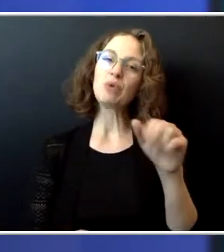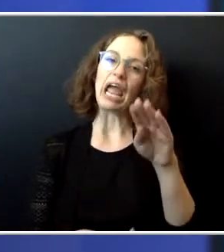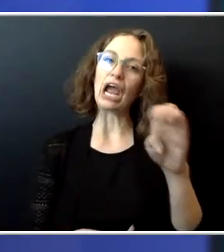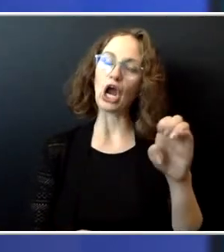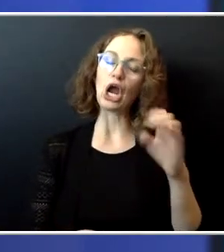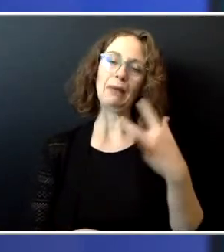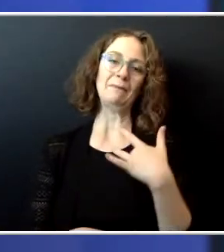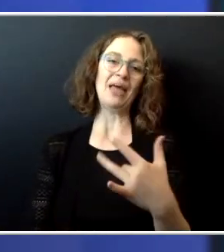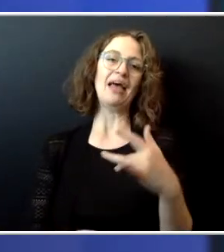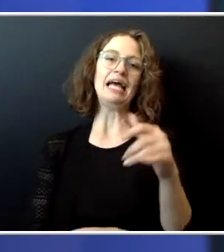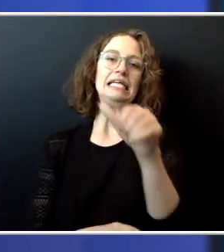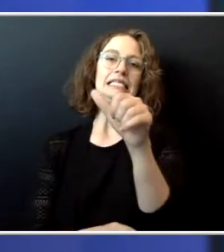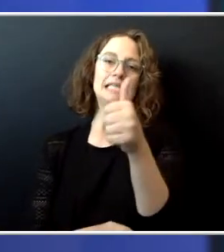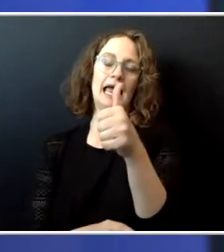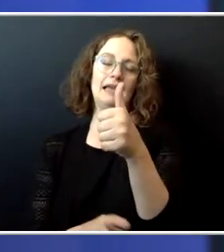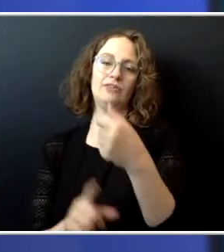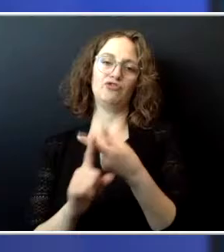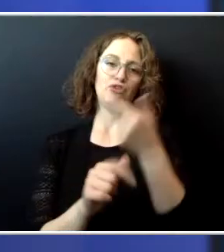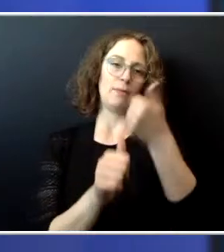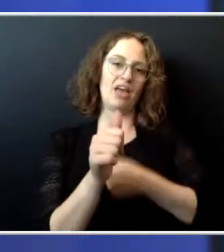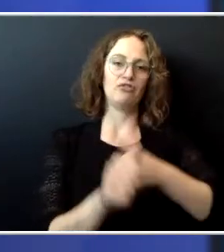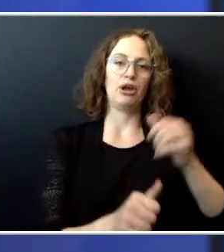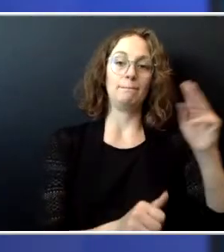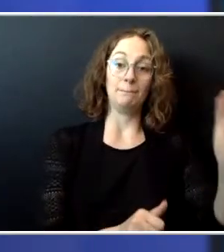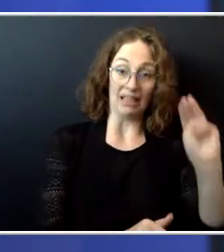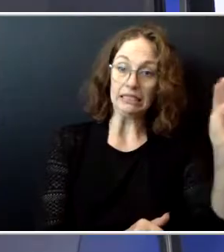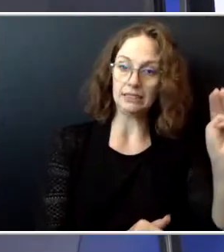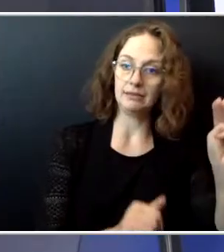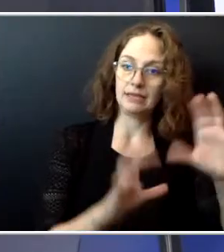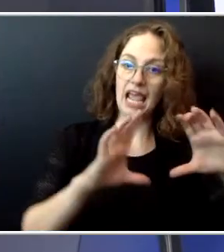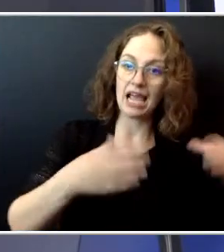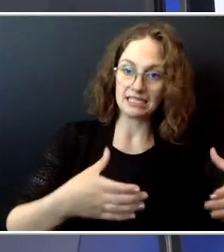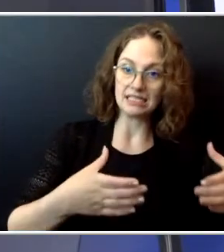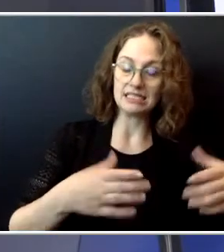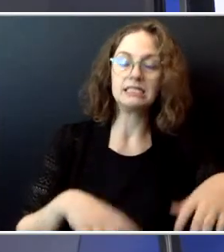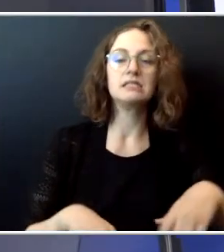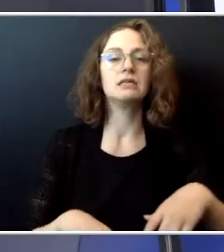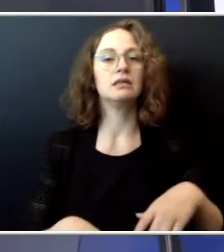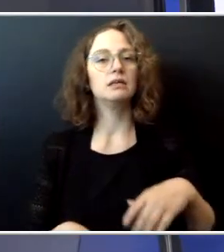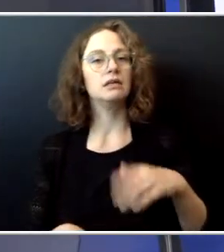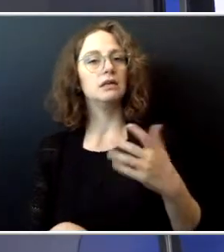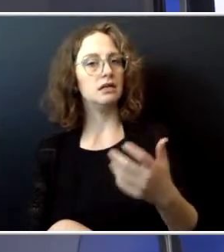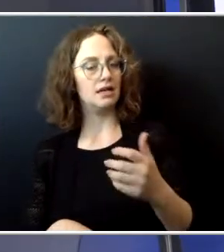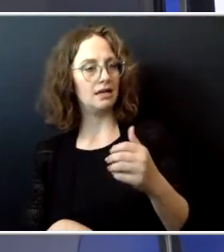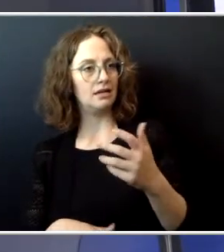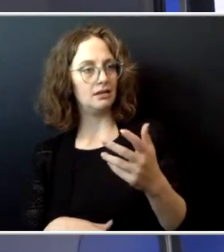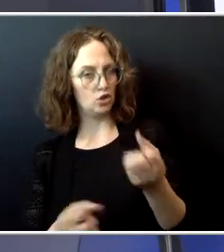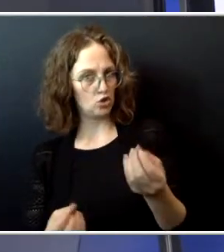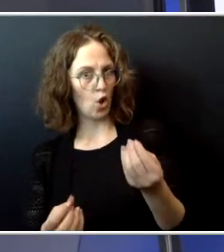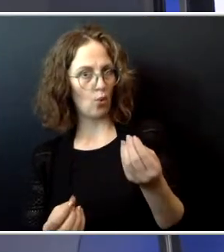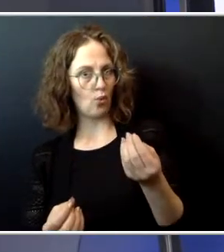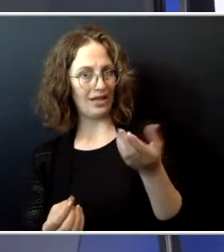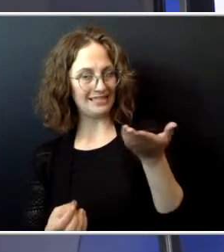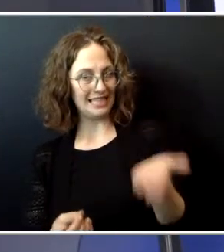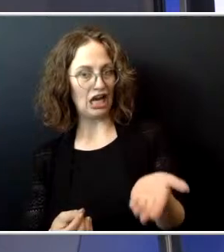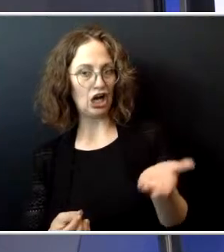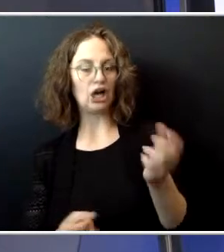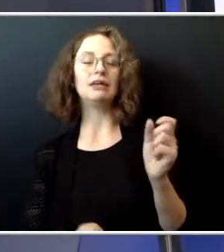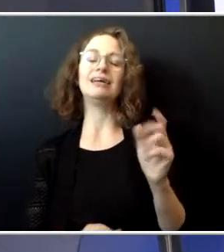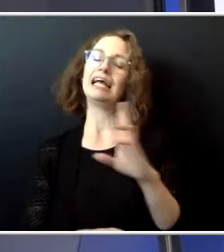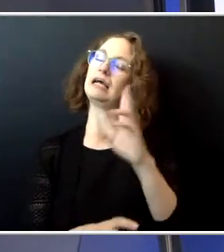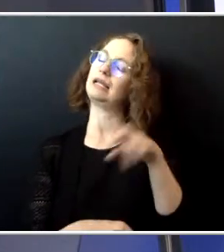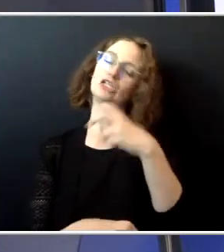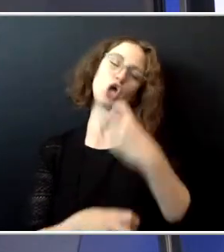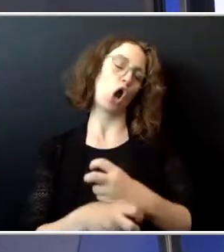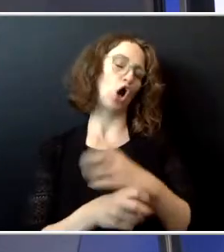not common. But it exists. Right. Right. Is it not commonly diagnosed, or is it just, okay, but we know it's out there. Hard to diagnose. Which is why